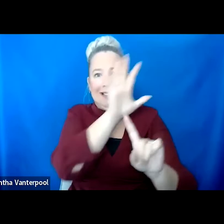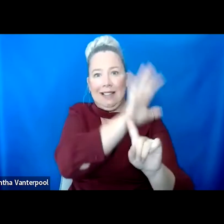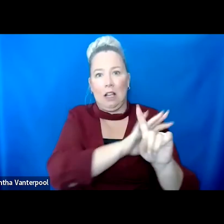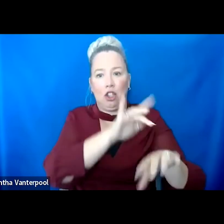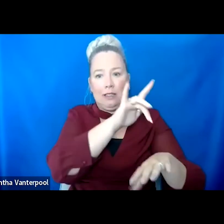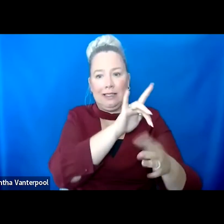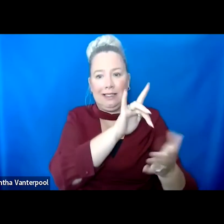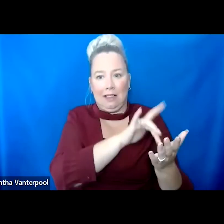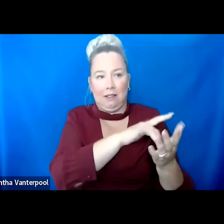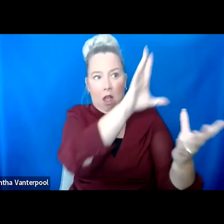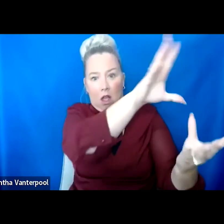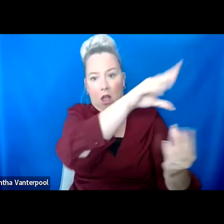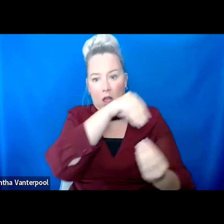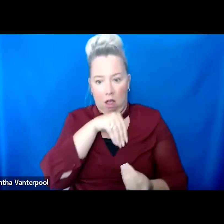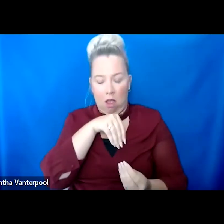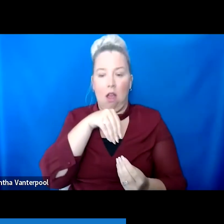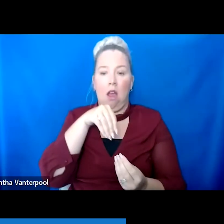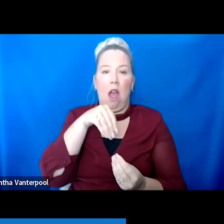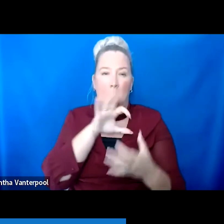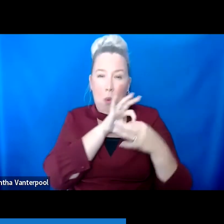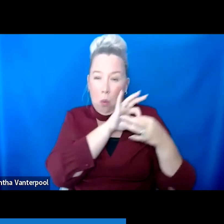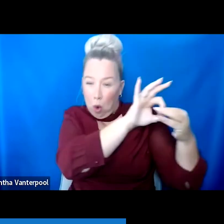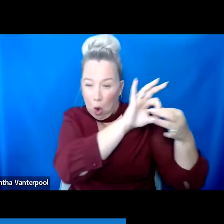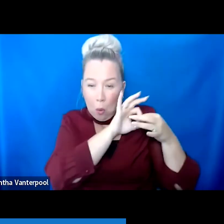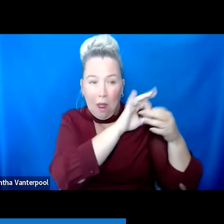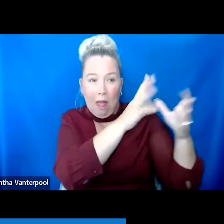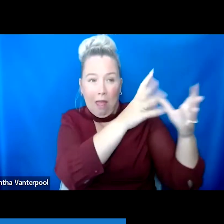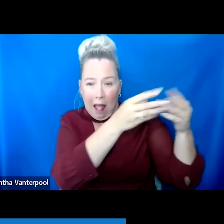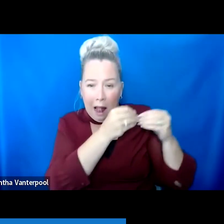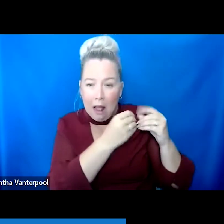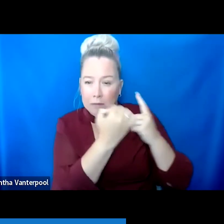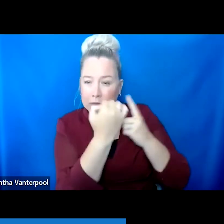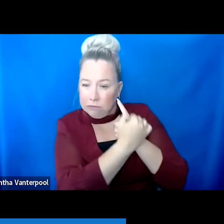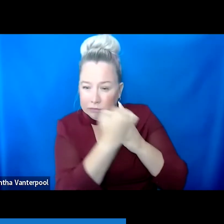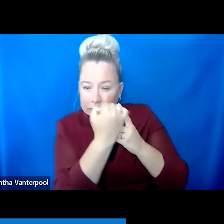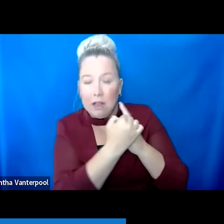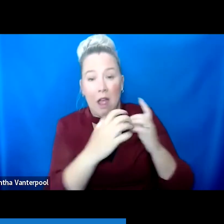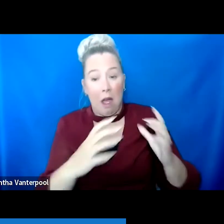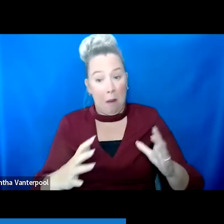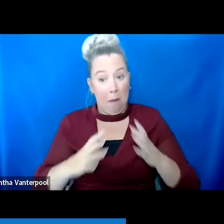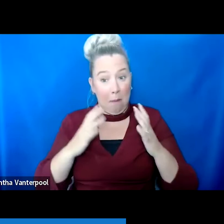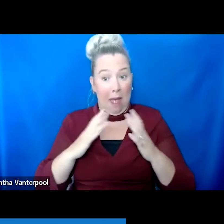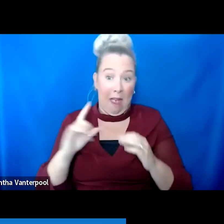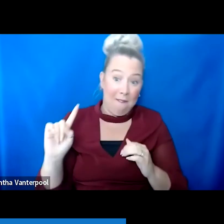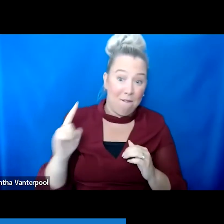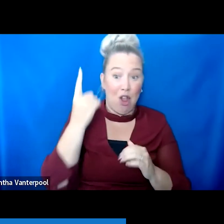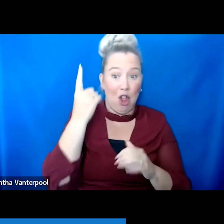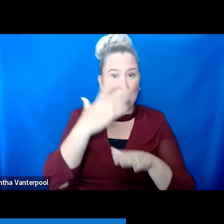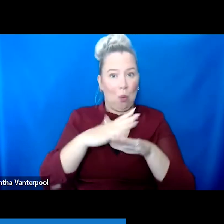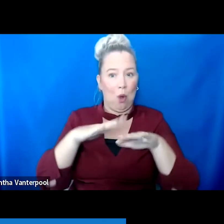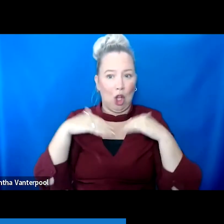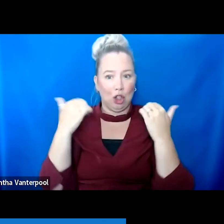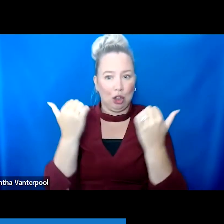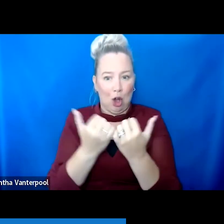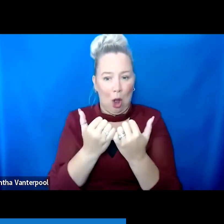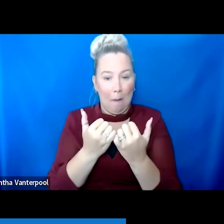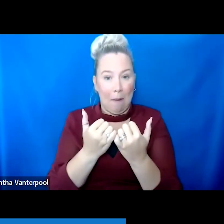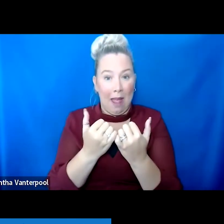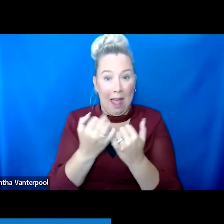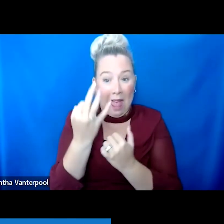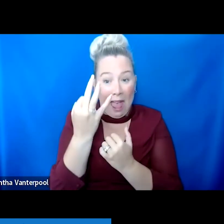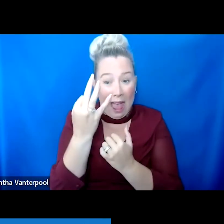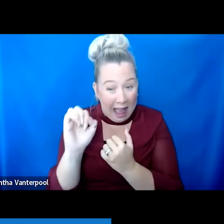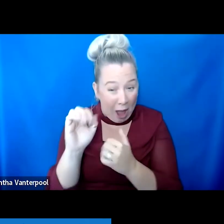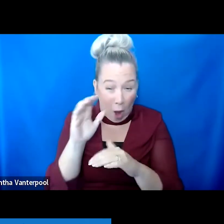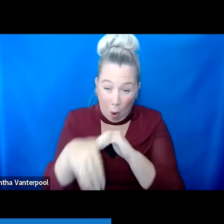very closely with them to, first of all, prepare for our first workshop, which had 80